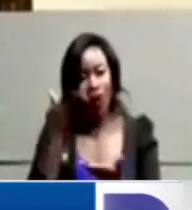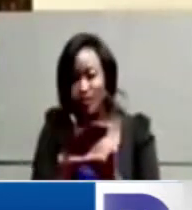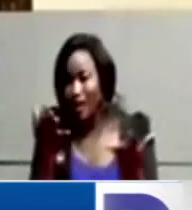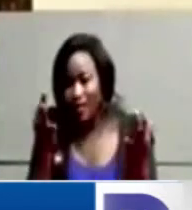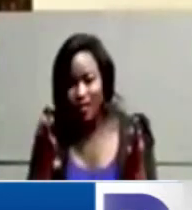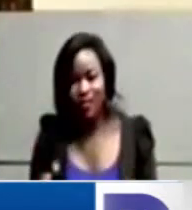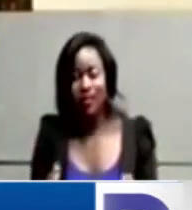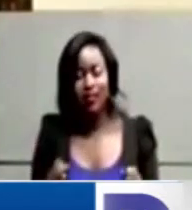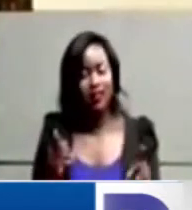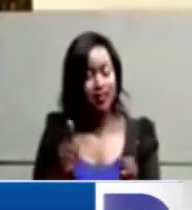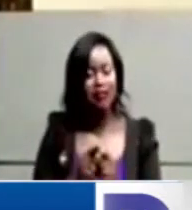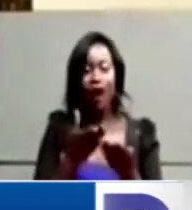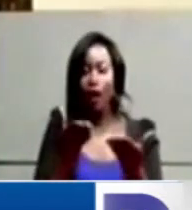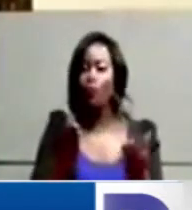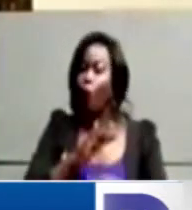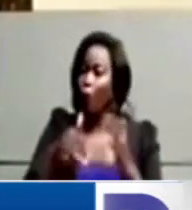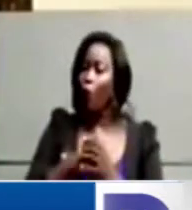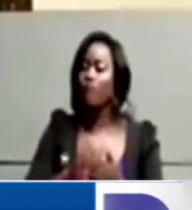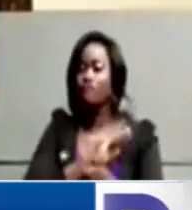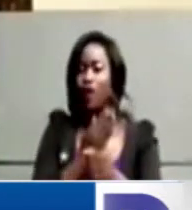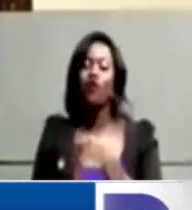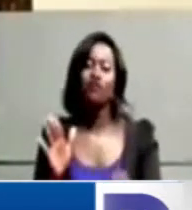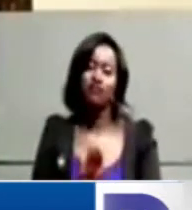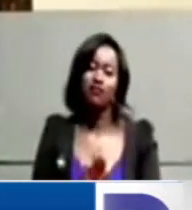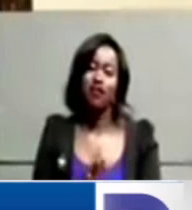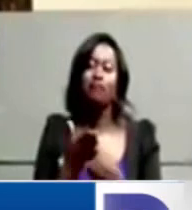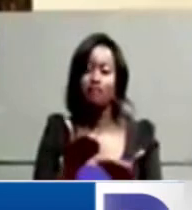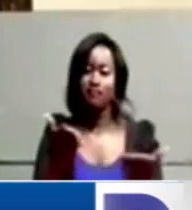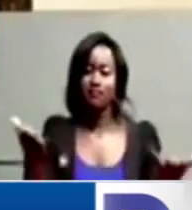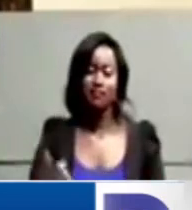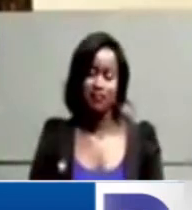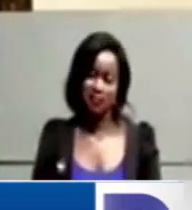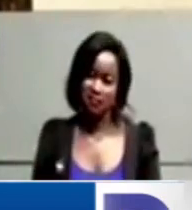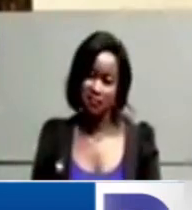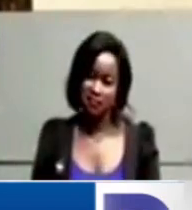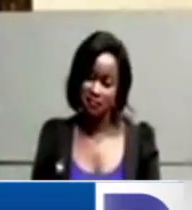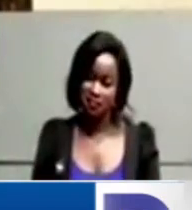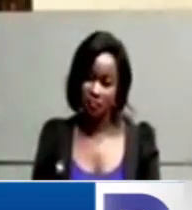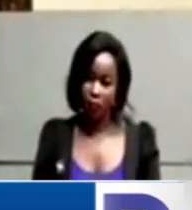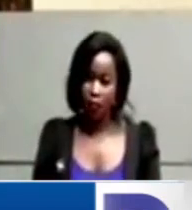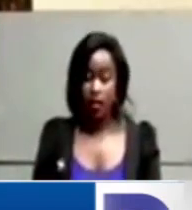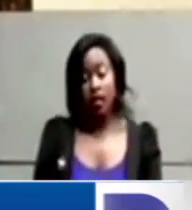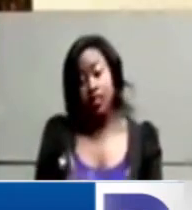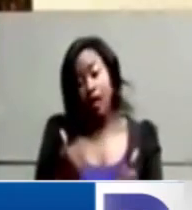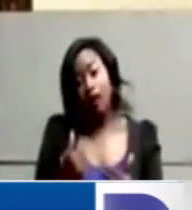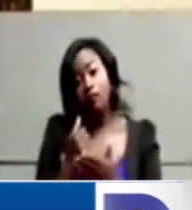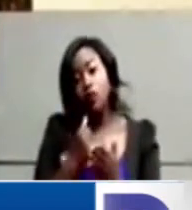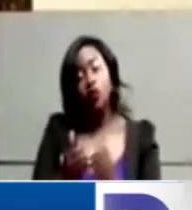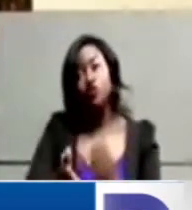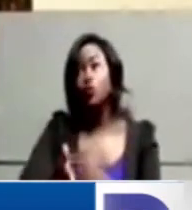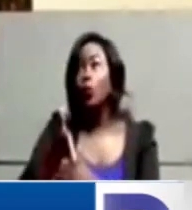Omnipresent, omnipotent, omniscient.